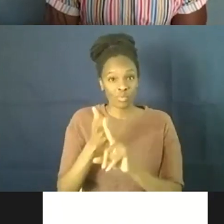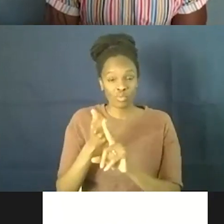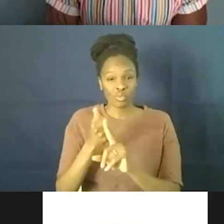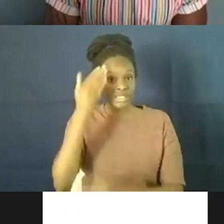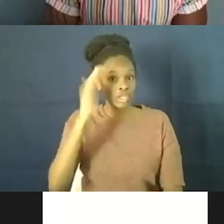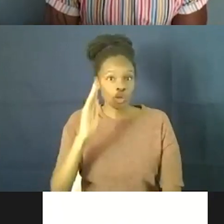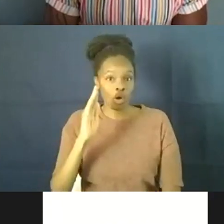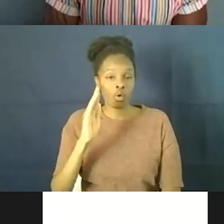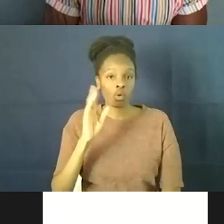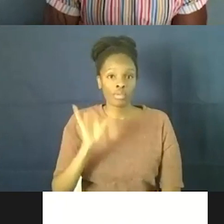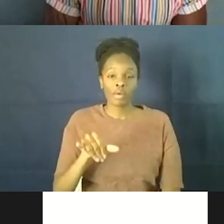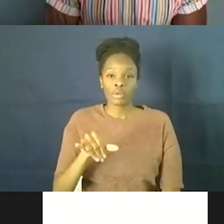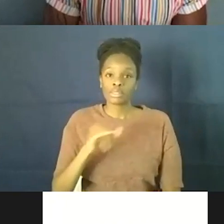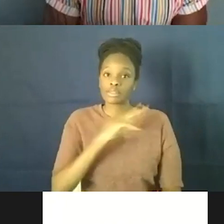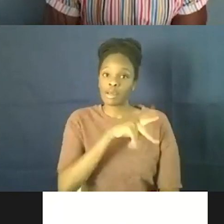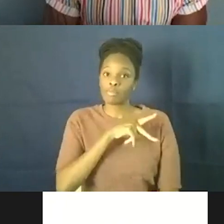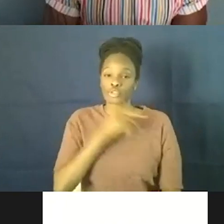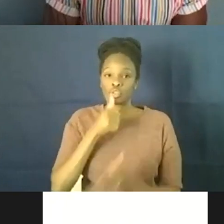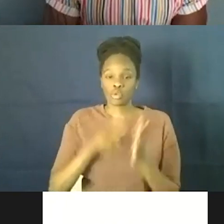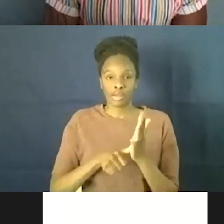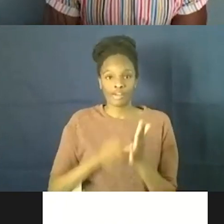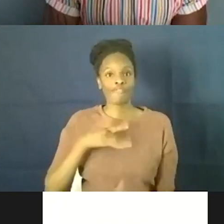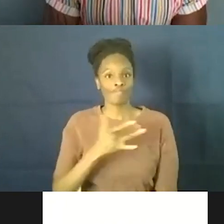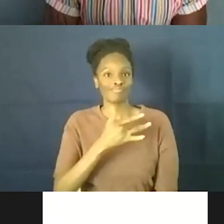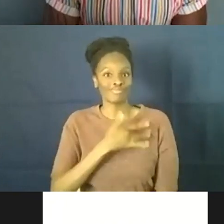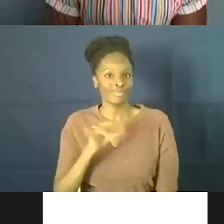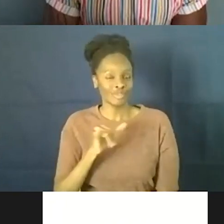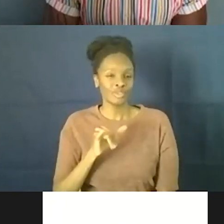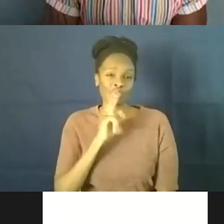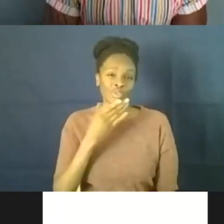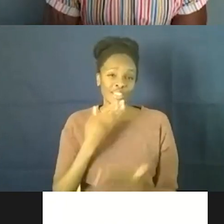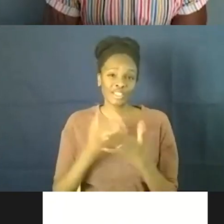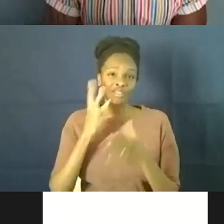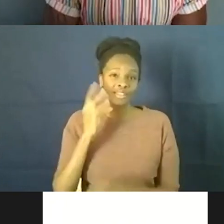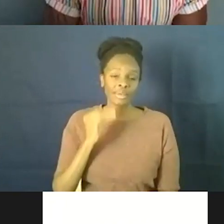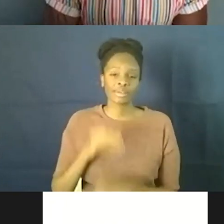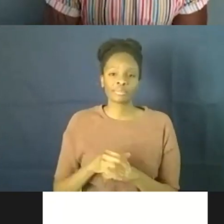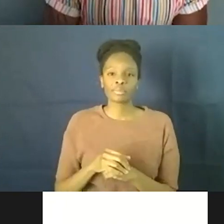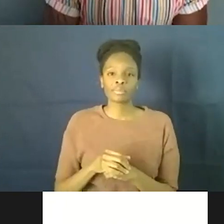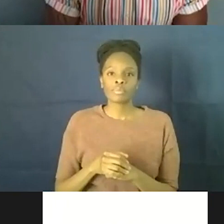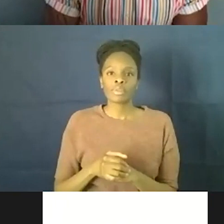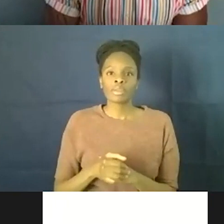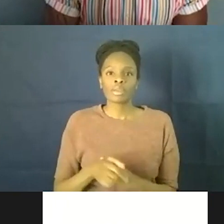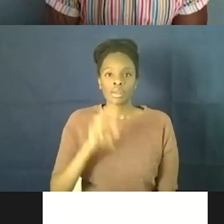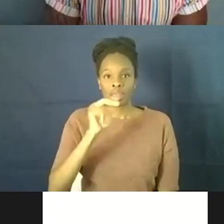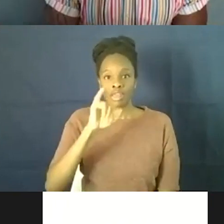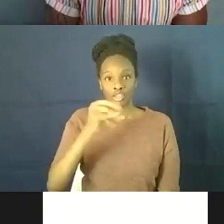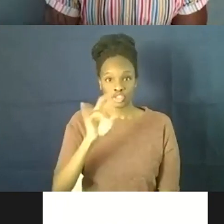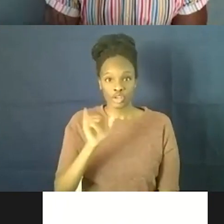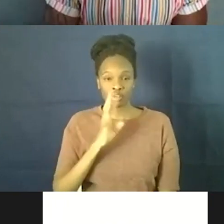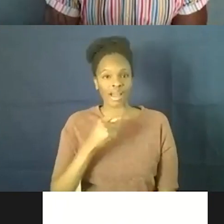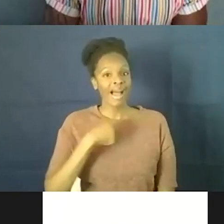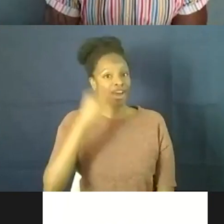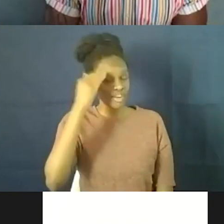also were touched by it. So. You know, it was like, that was a good experience. But also I think generally, like, I know part of